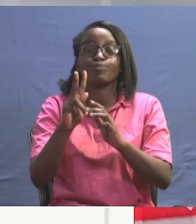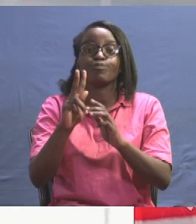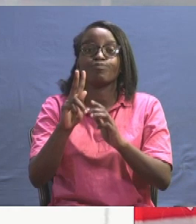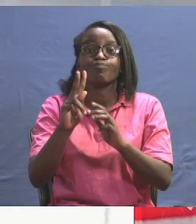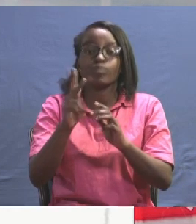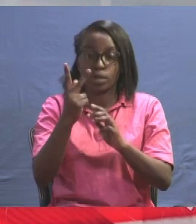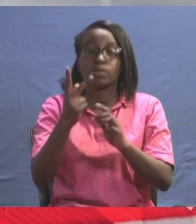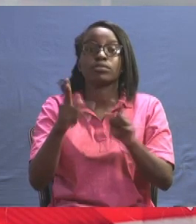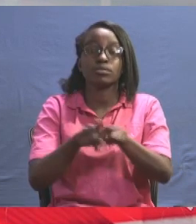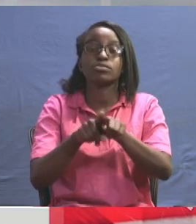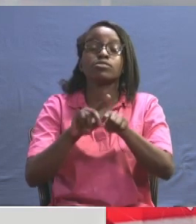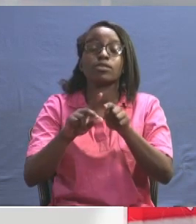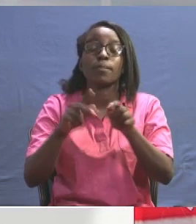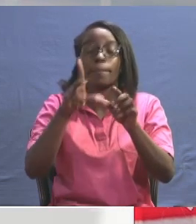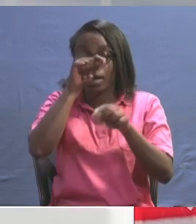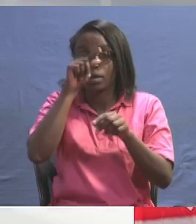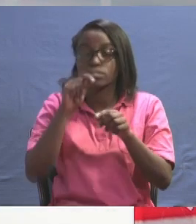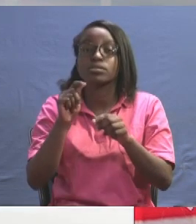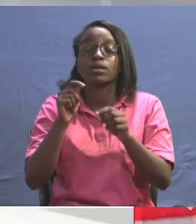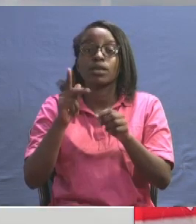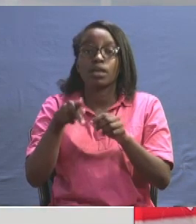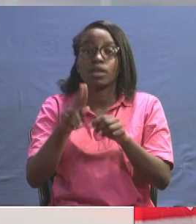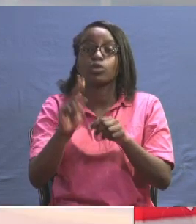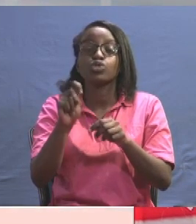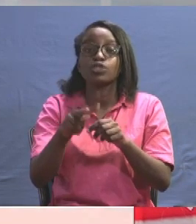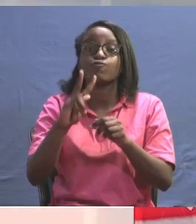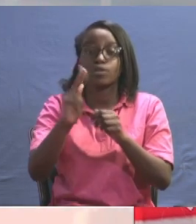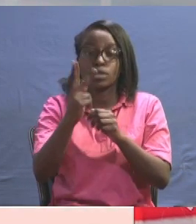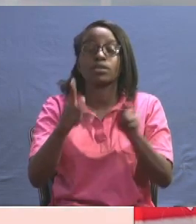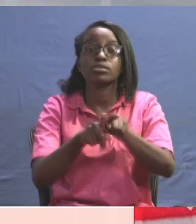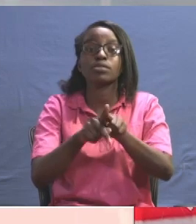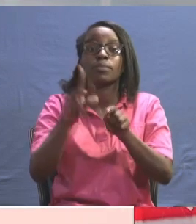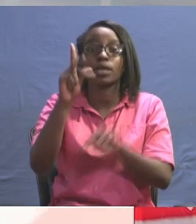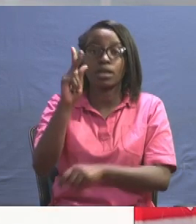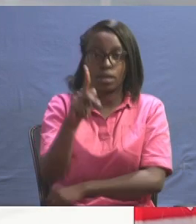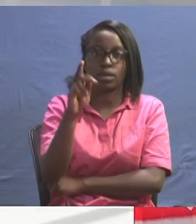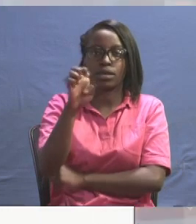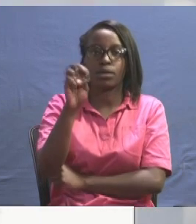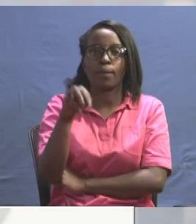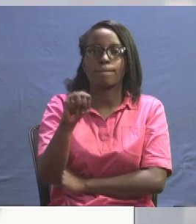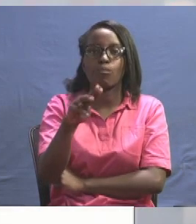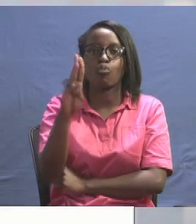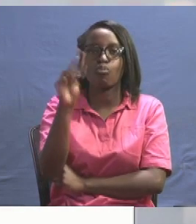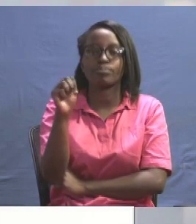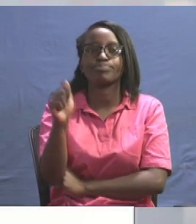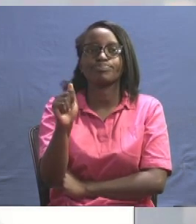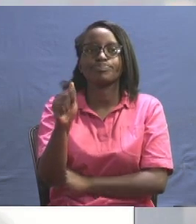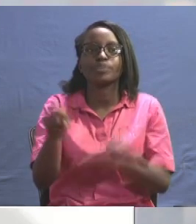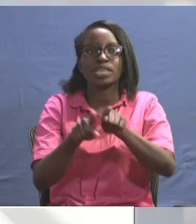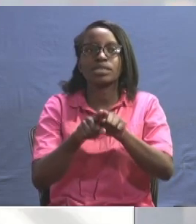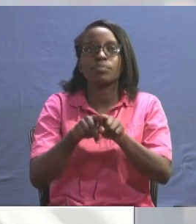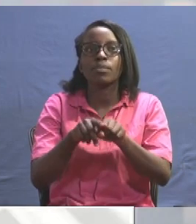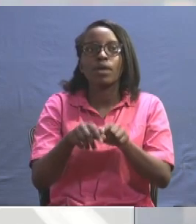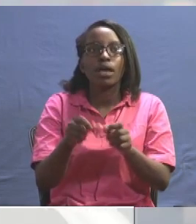KUTV News Kenya, and on X engage with us at KUTV News Kenya and at Kemuma_Munari. Kisumu